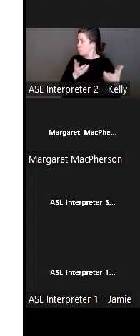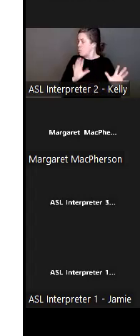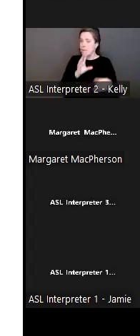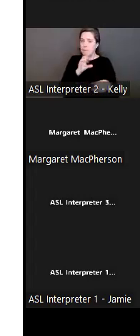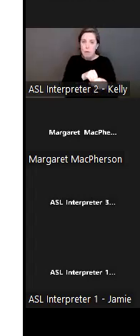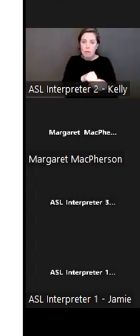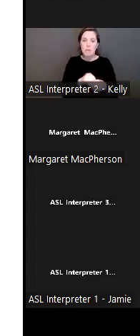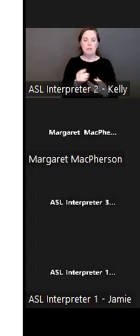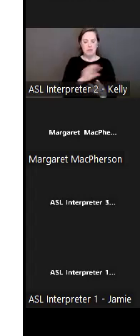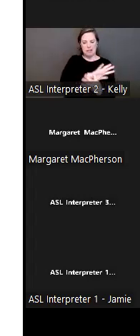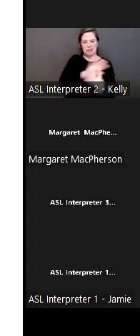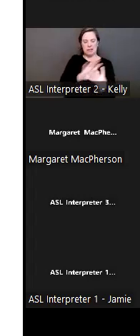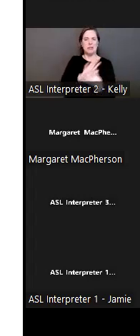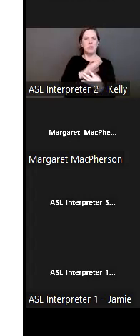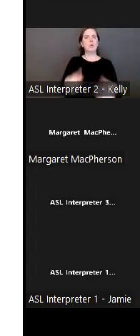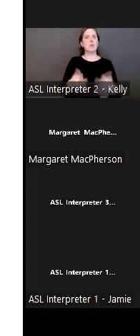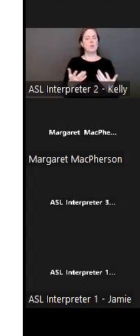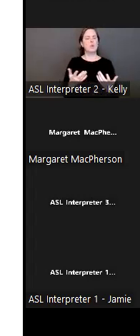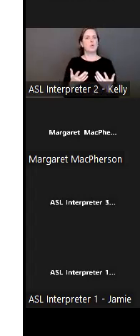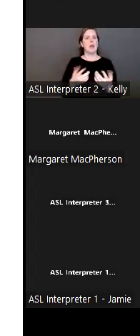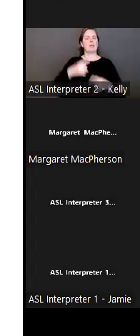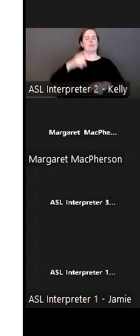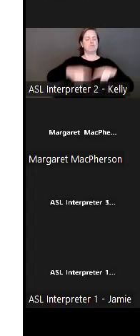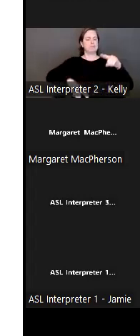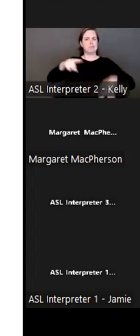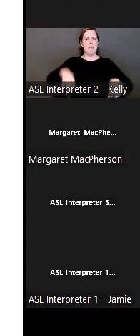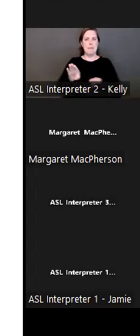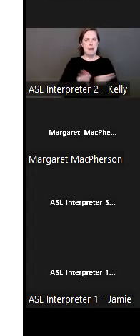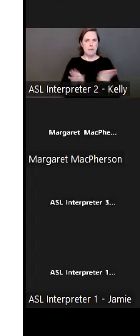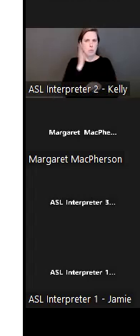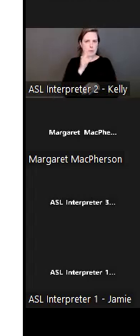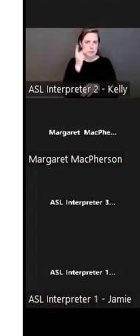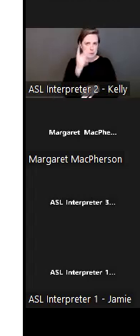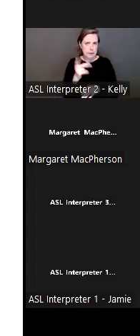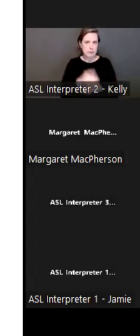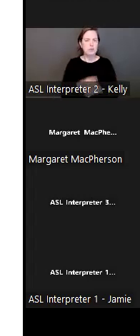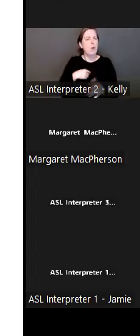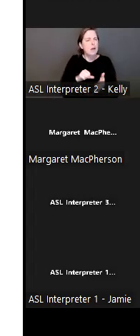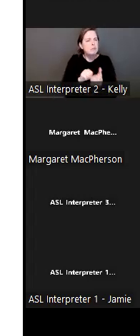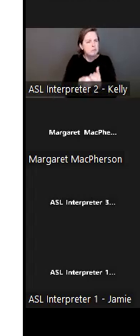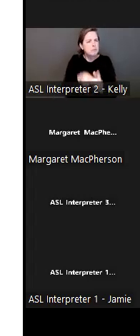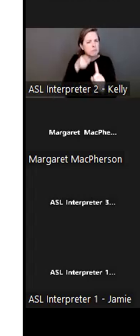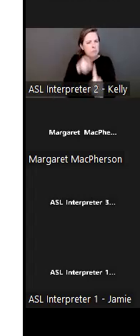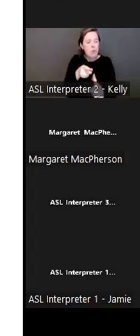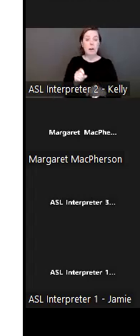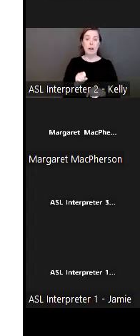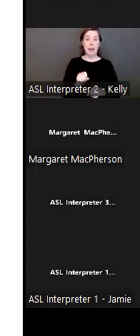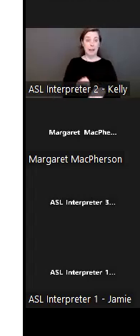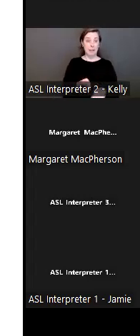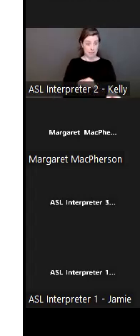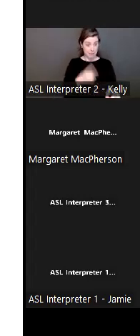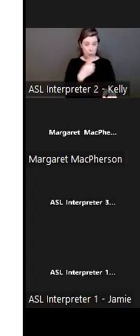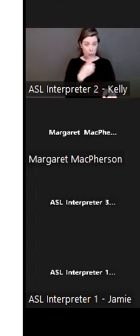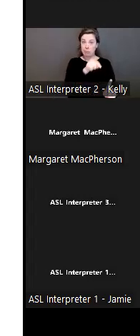of responses. And I think one of the points that we're trying to emphasize is that when you're interacting with people who have experienced these forms of trauma and the